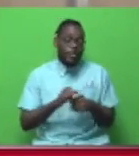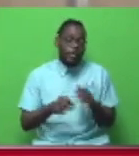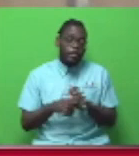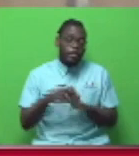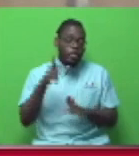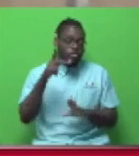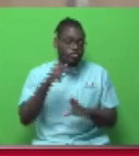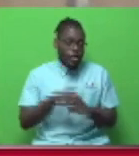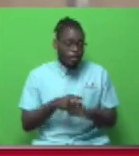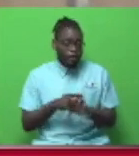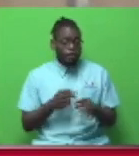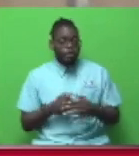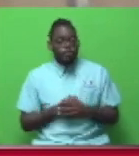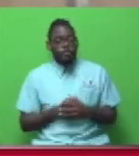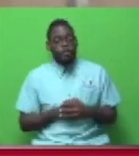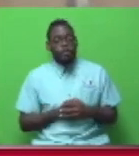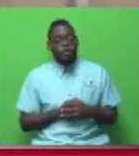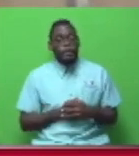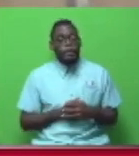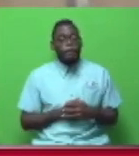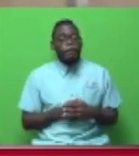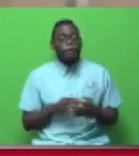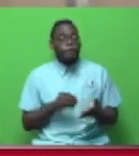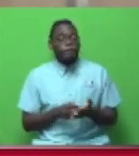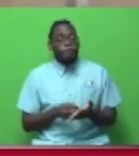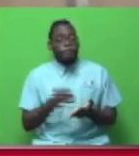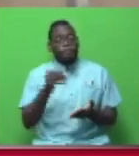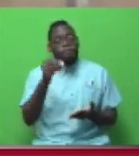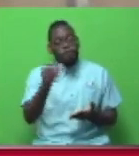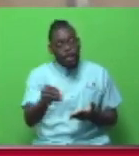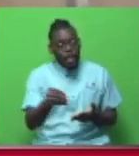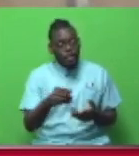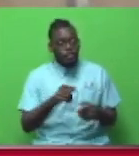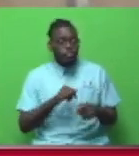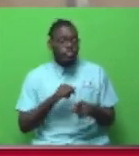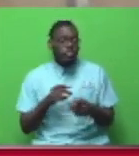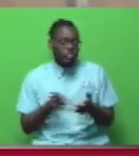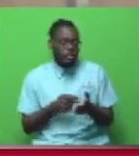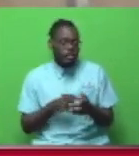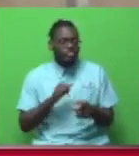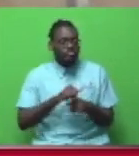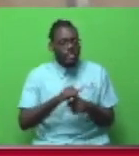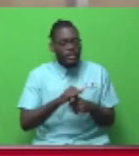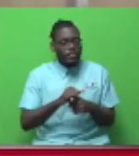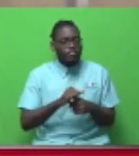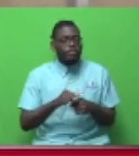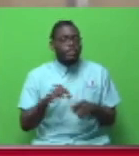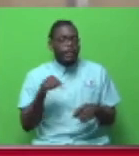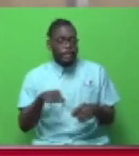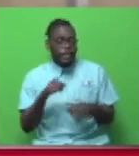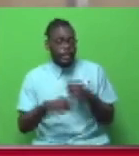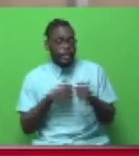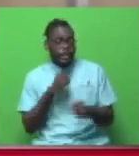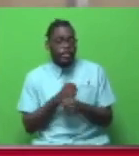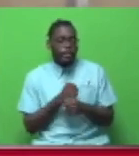Mr. Vice President. That's where some of our expenditure goes into. Training programs offered to 150, this year alone, I believe, 155